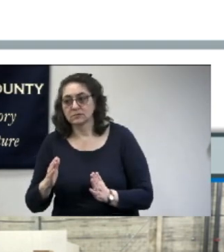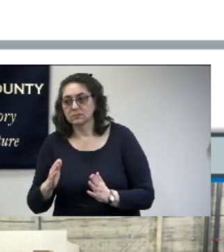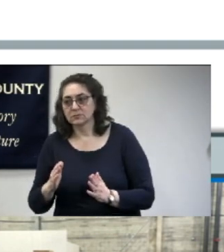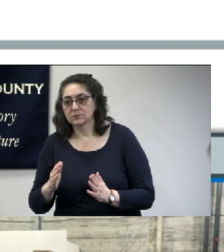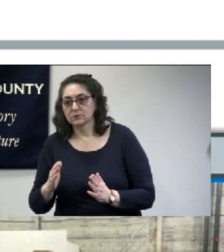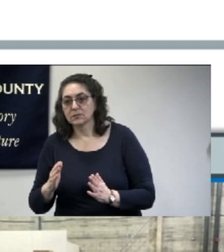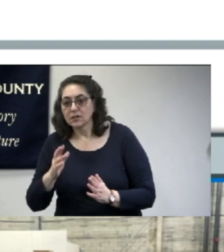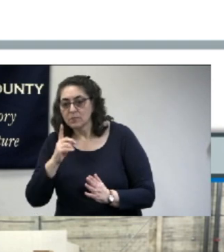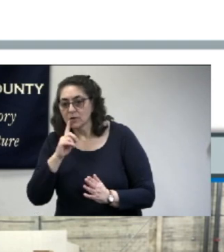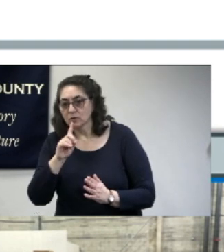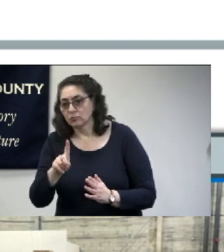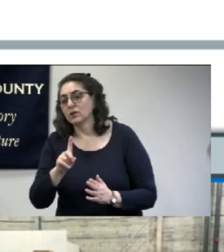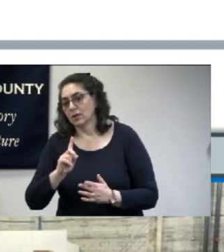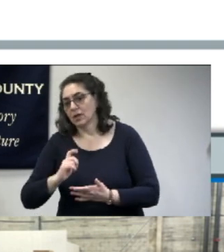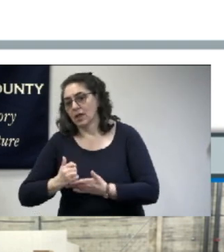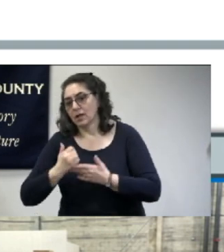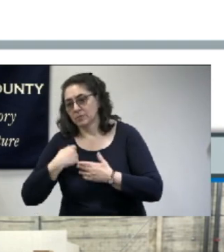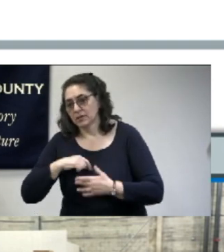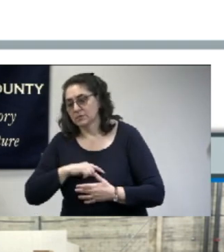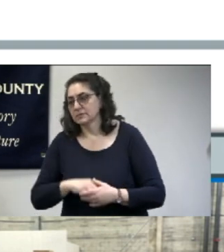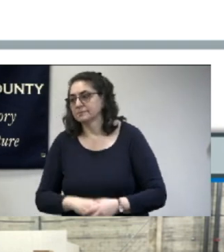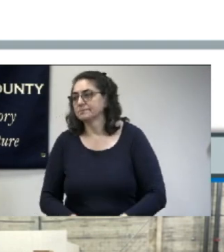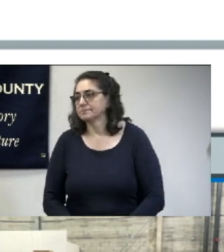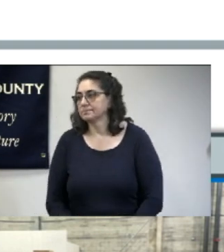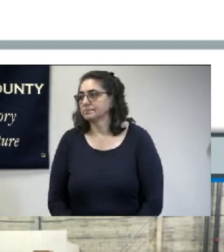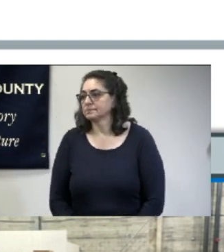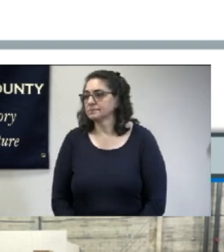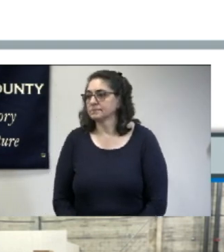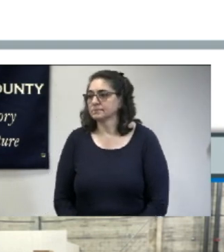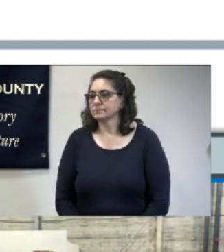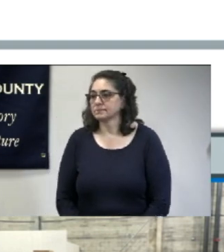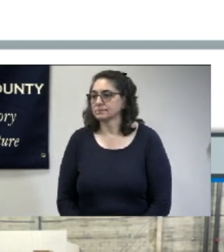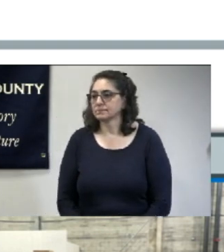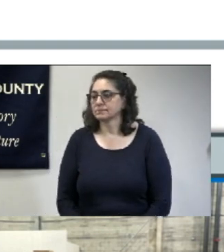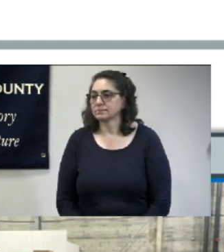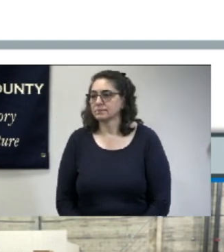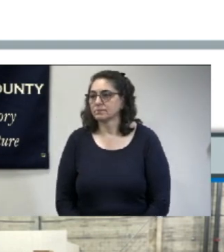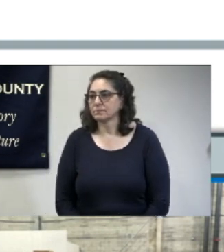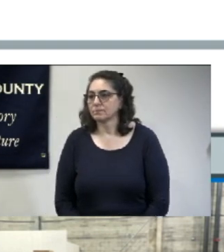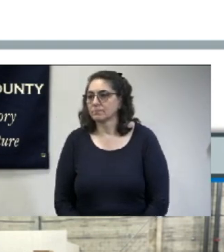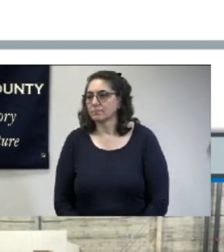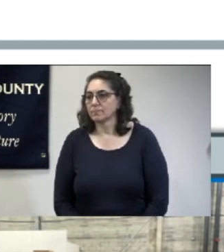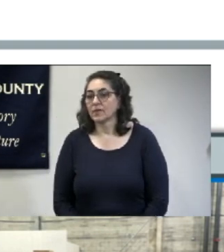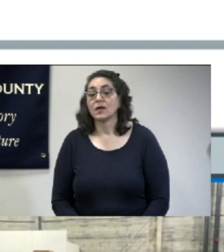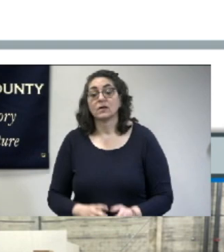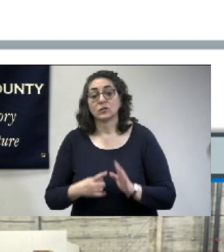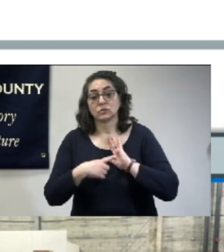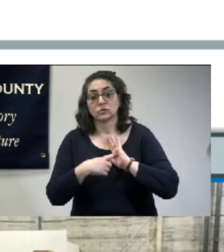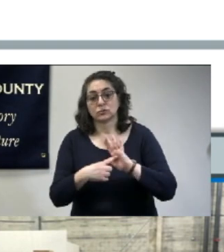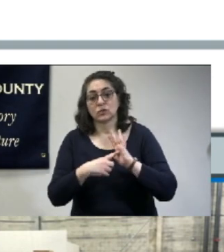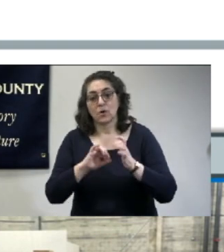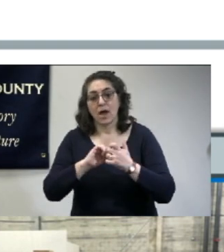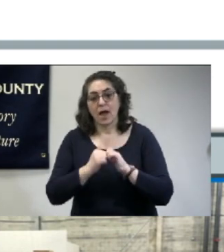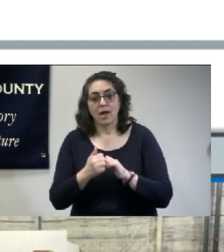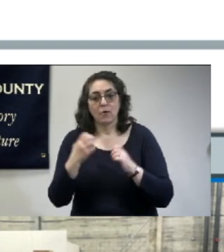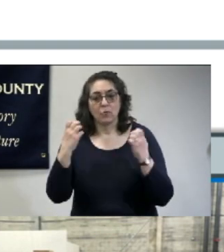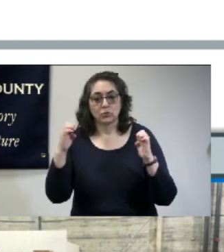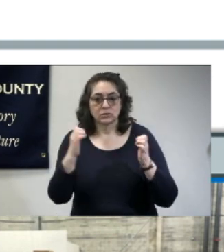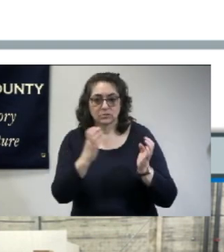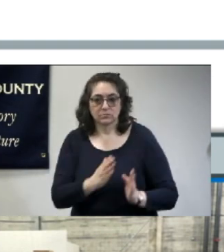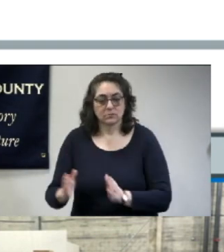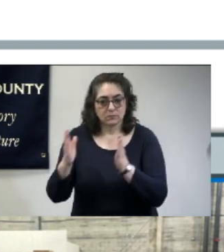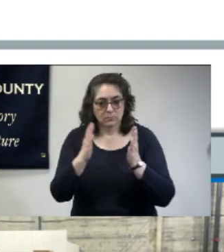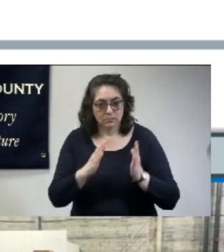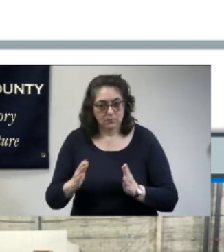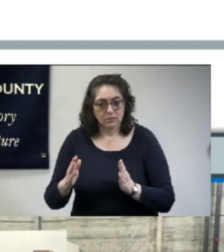paid off. It paid off, yeah, for sure. And just to demonstrate how, you know, emergency preparedness is